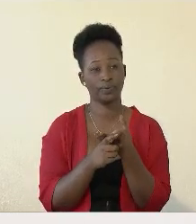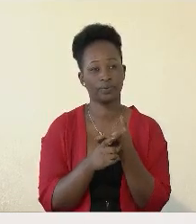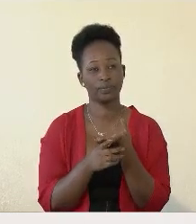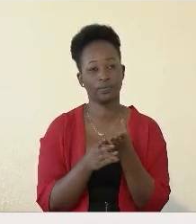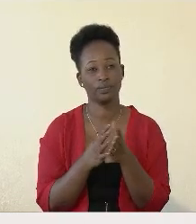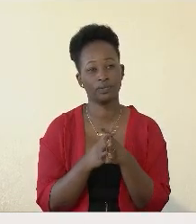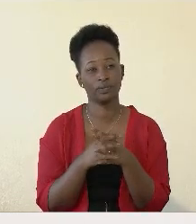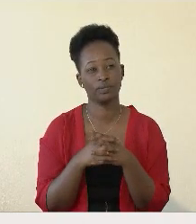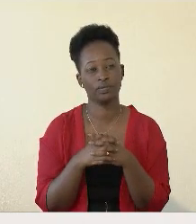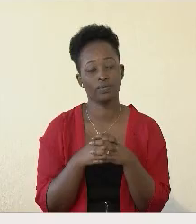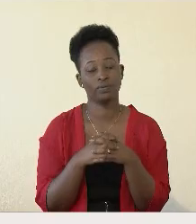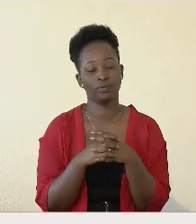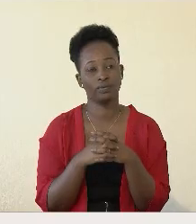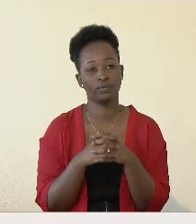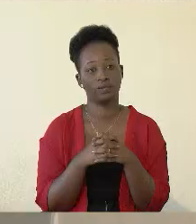2 hormones.